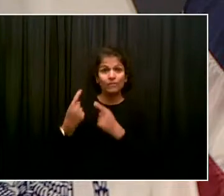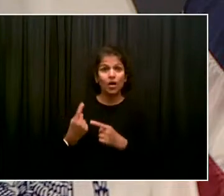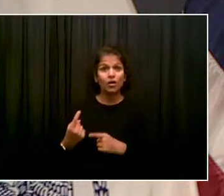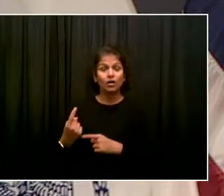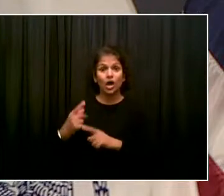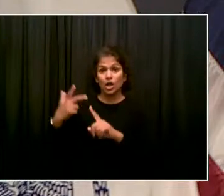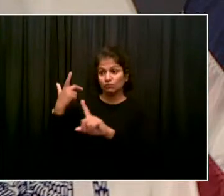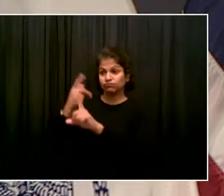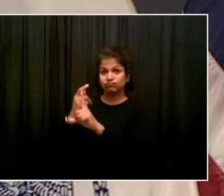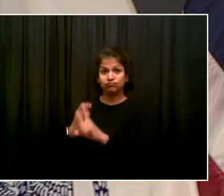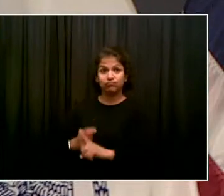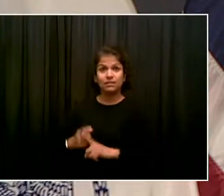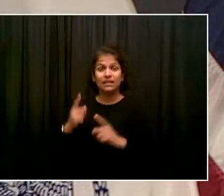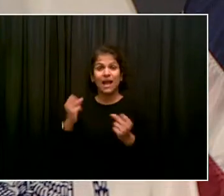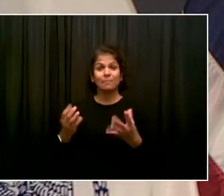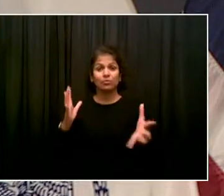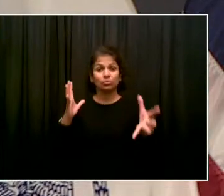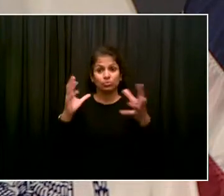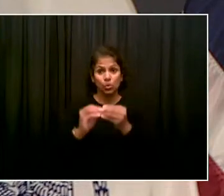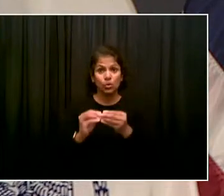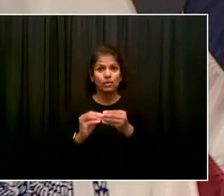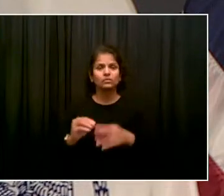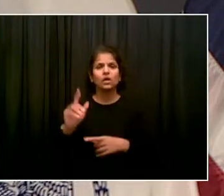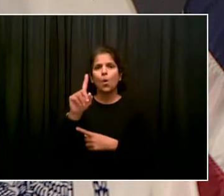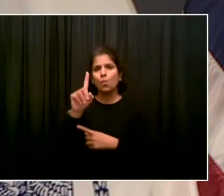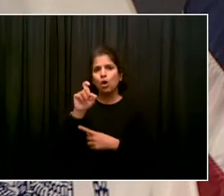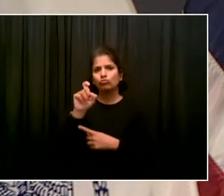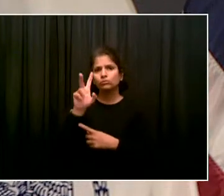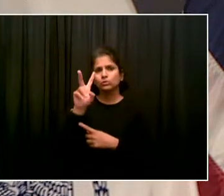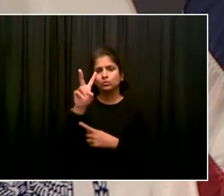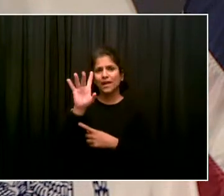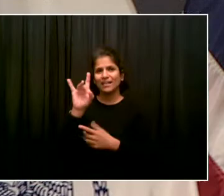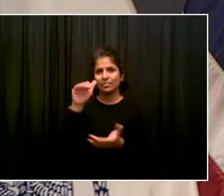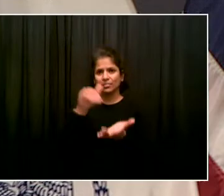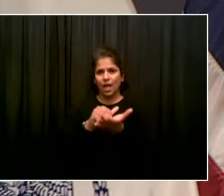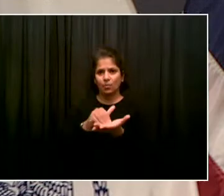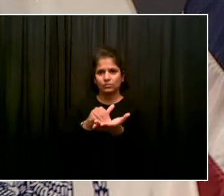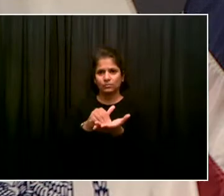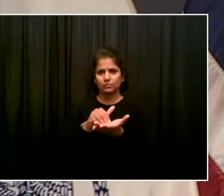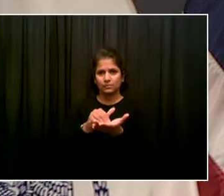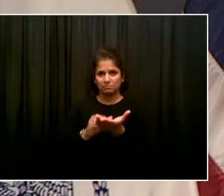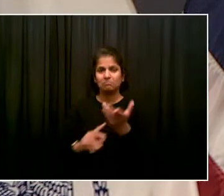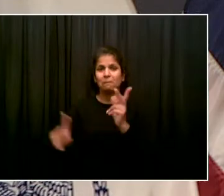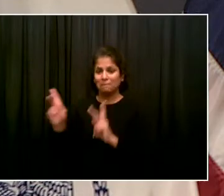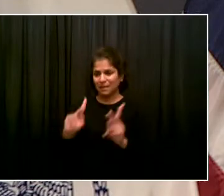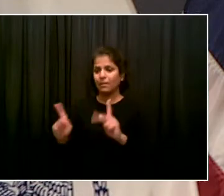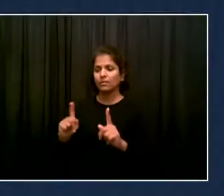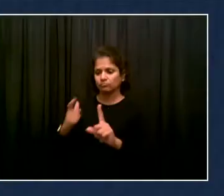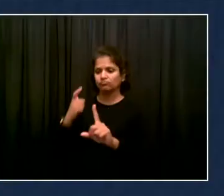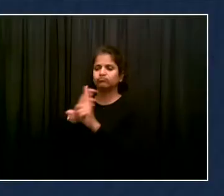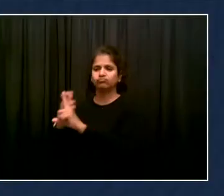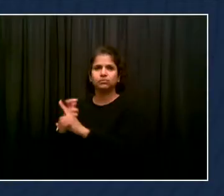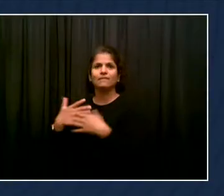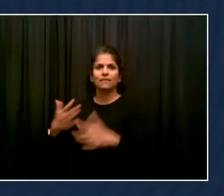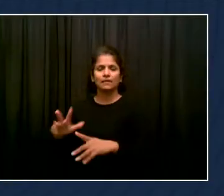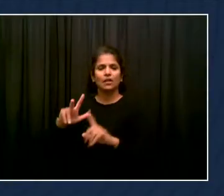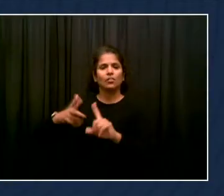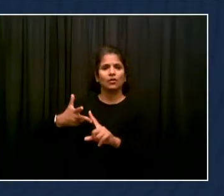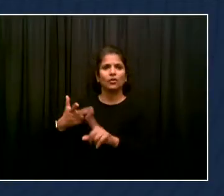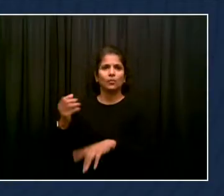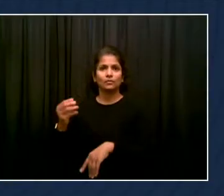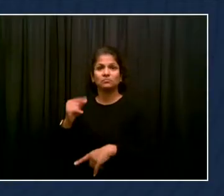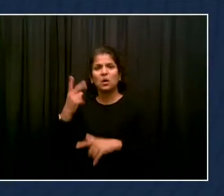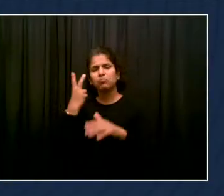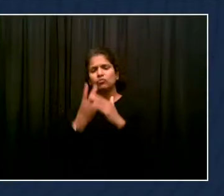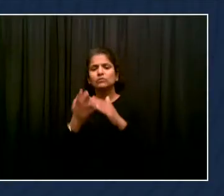over 128,000 doses across New York City. We expect that number to continue growing, both